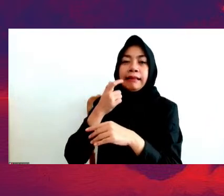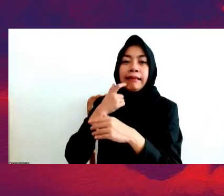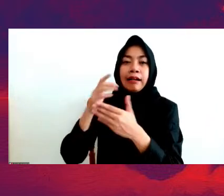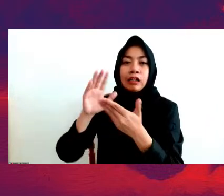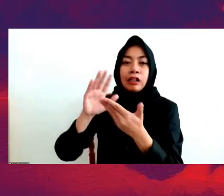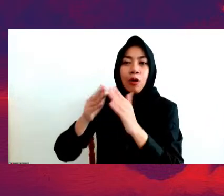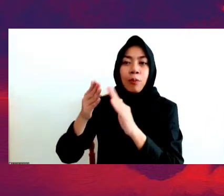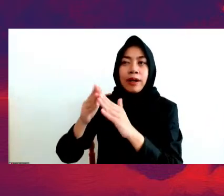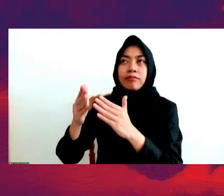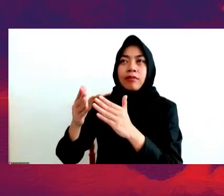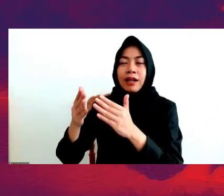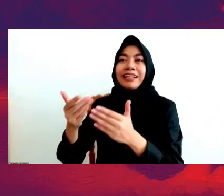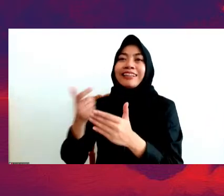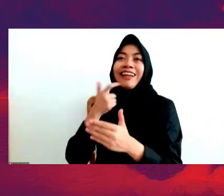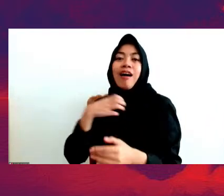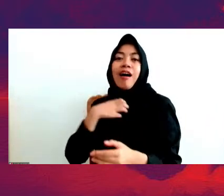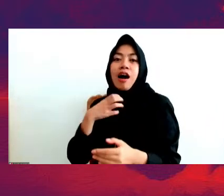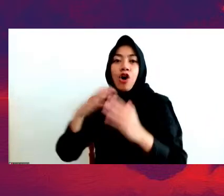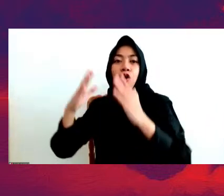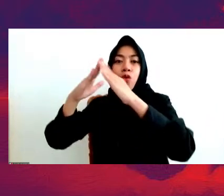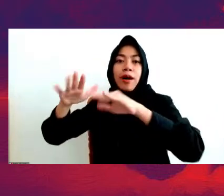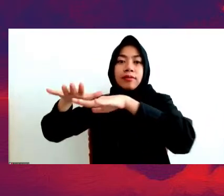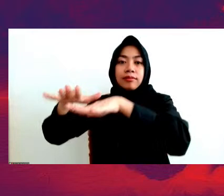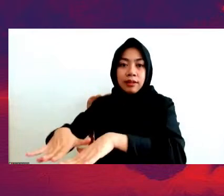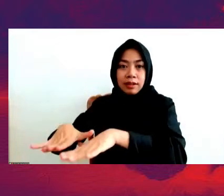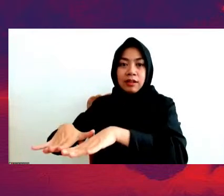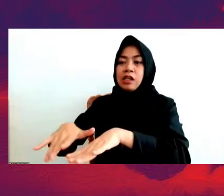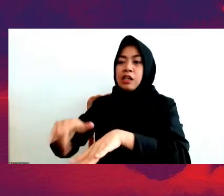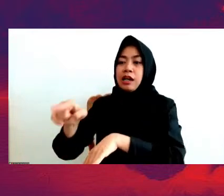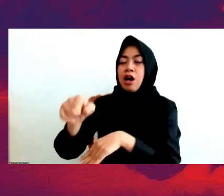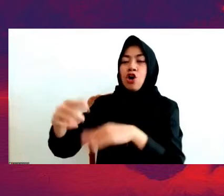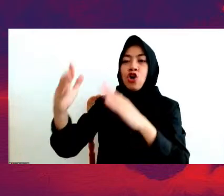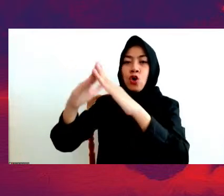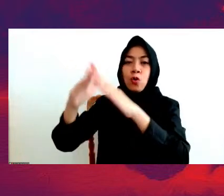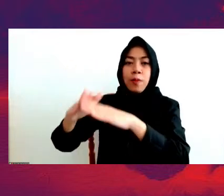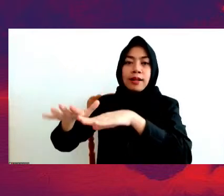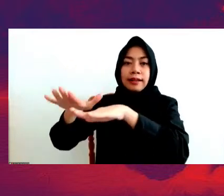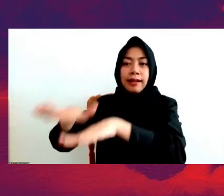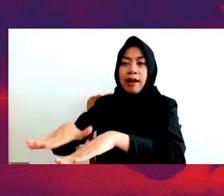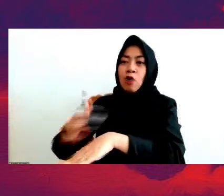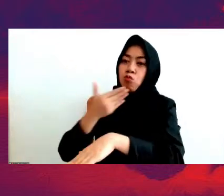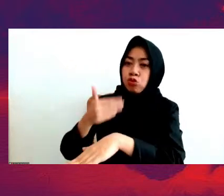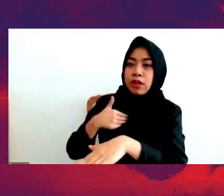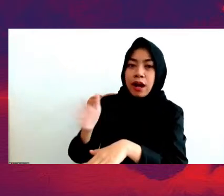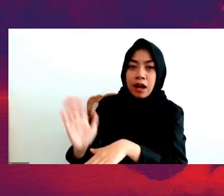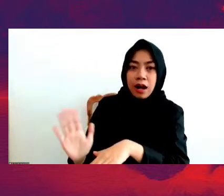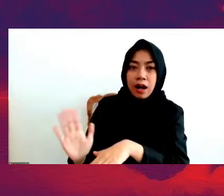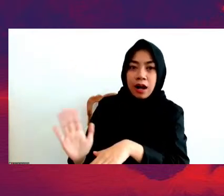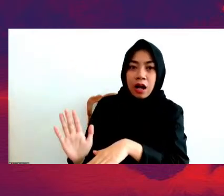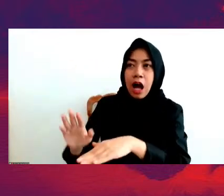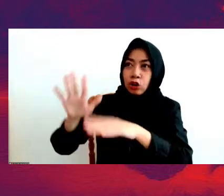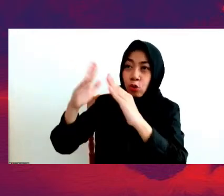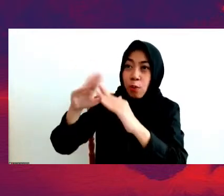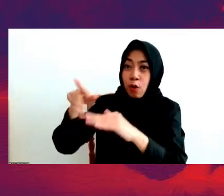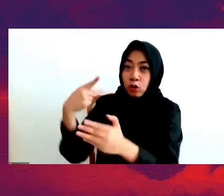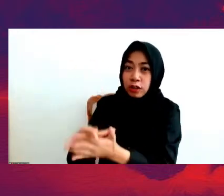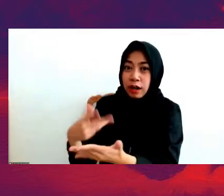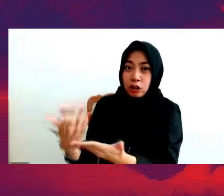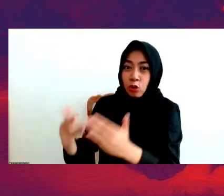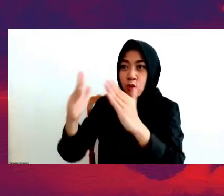experts in housing who have said what it means to have an inadequate housing. But this definition may,